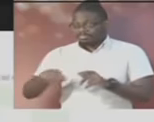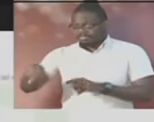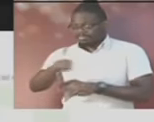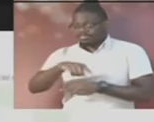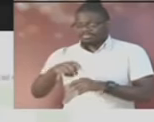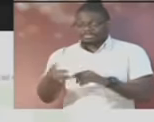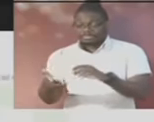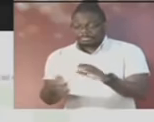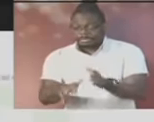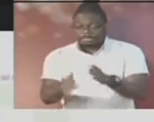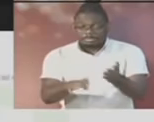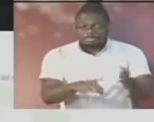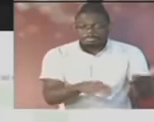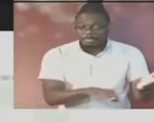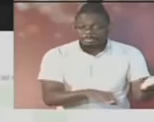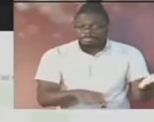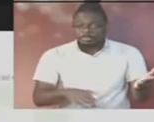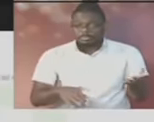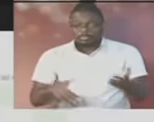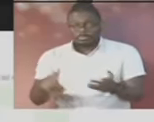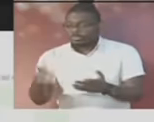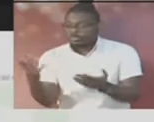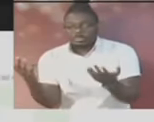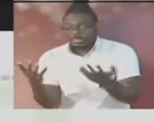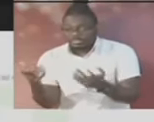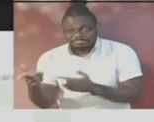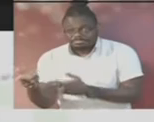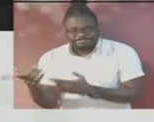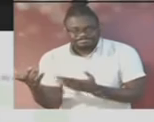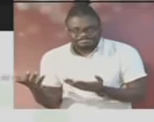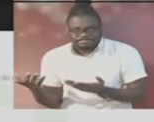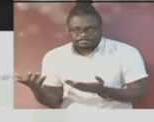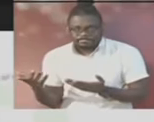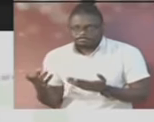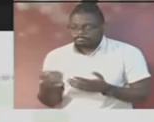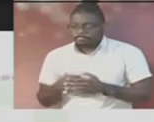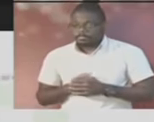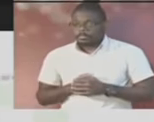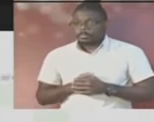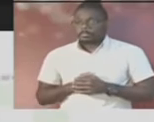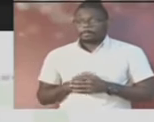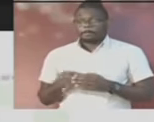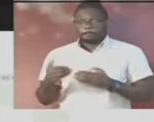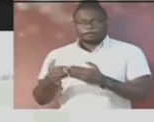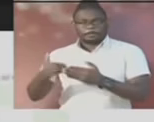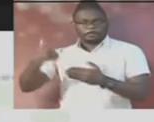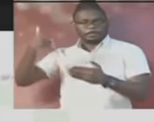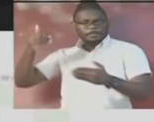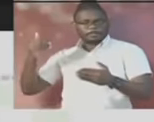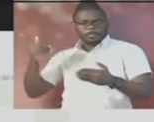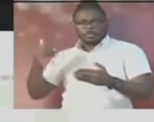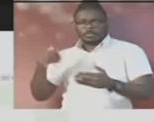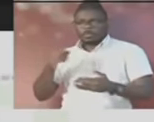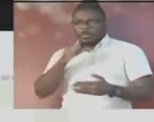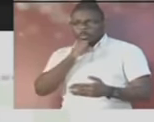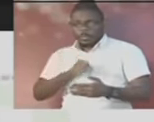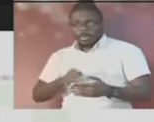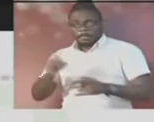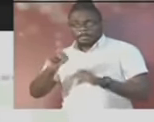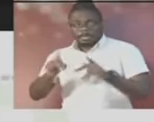of patients. We are no longer just seeing deaths amongst the elderly population and persons